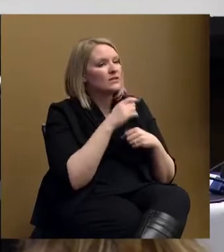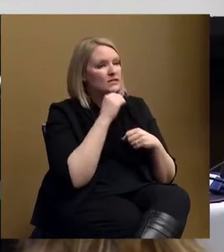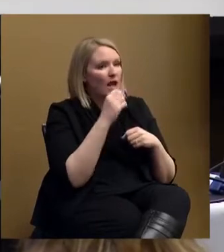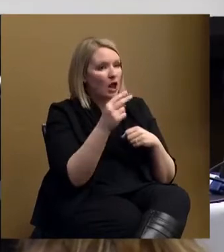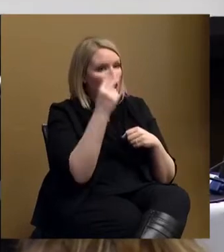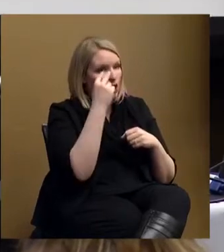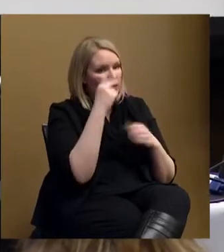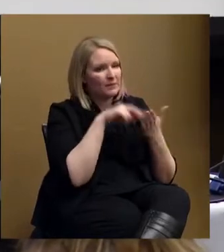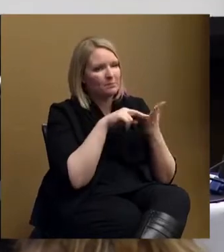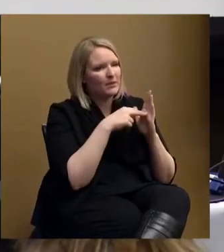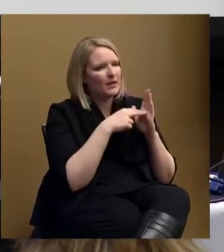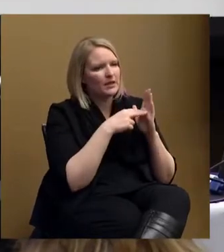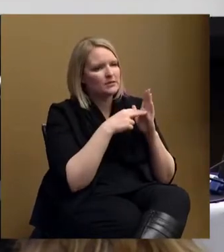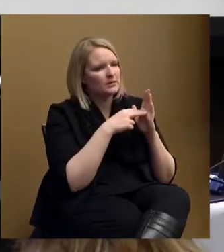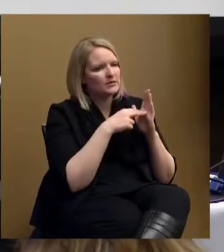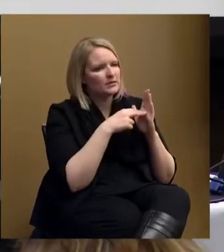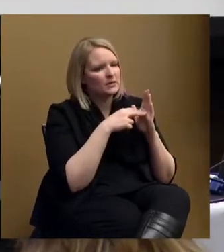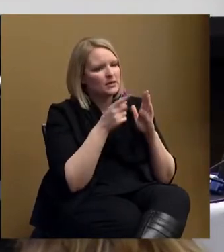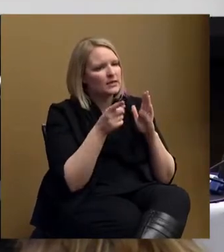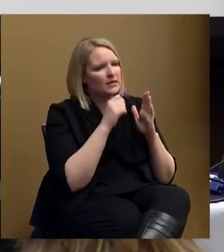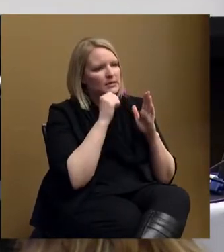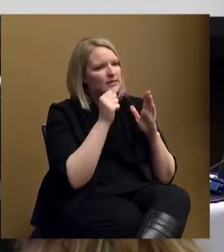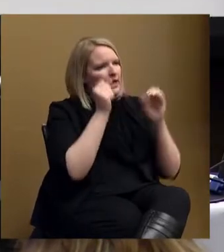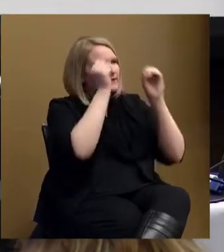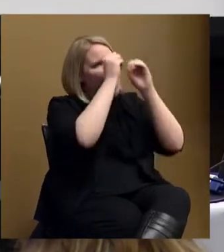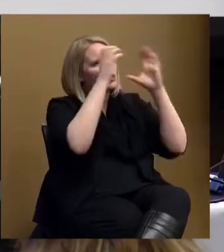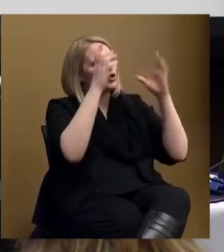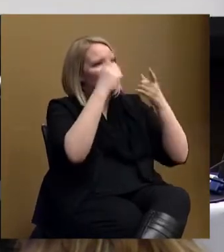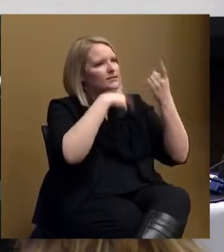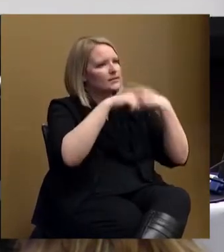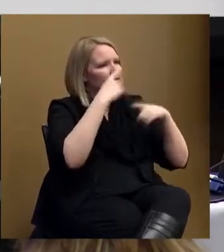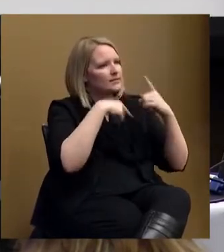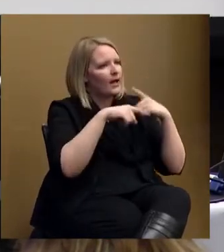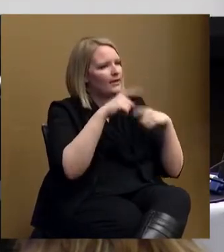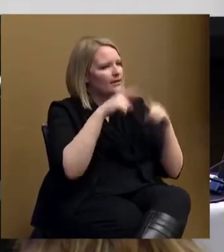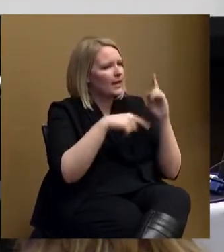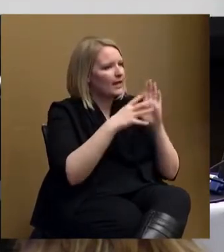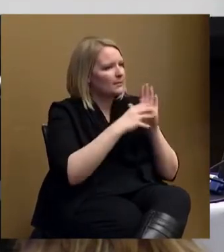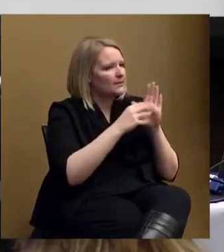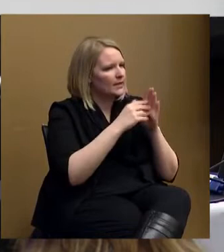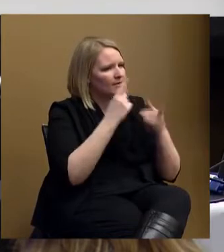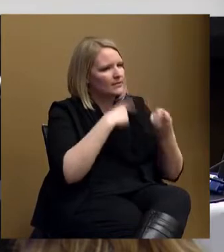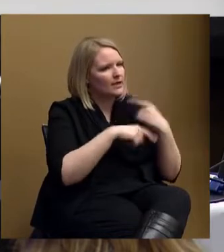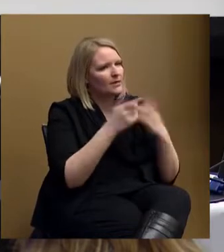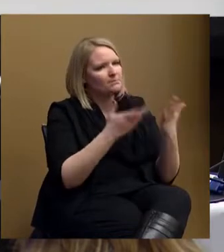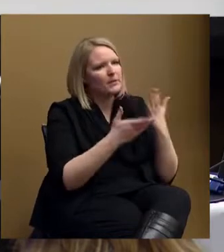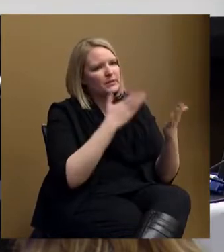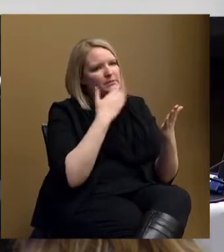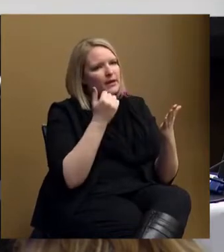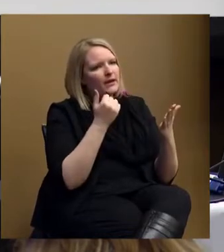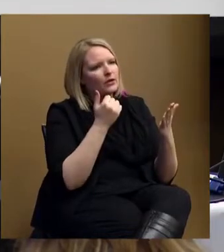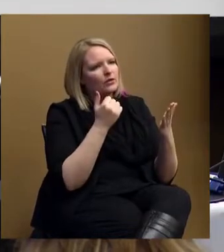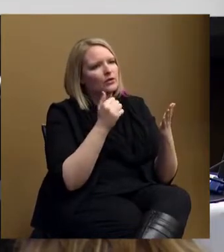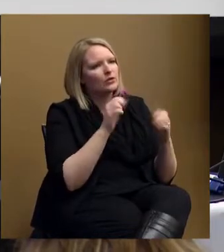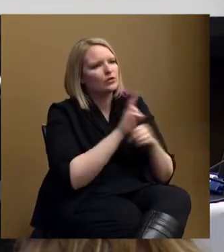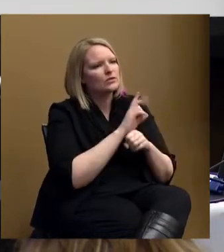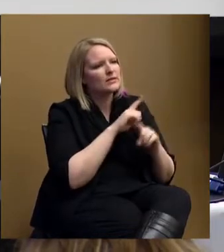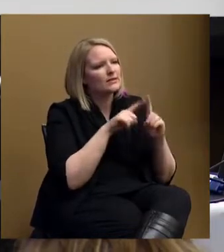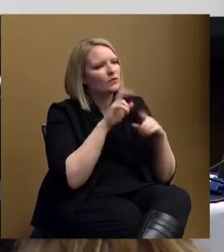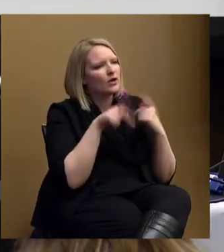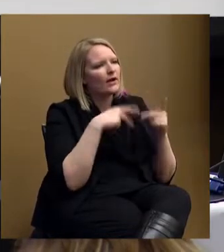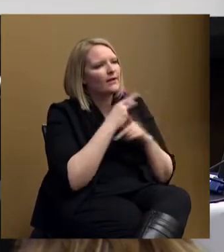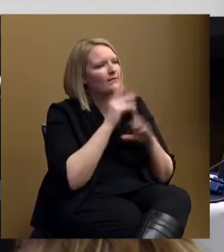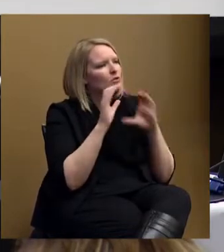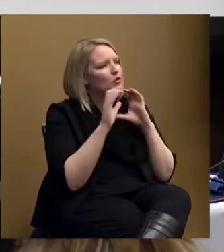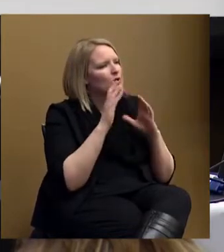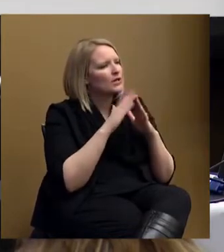looking, you're not getting him to visualize on the sign, to imitate those signs, that you may want to choose and work with a different type of a